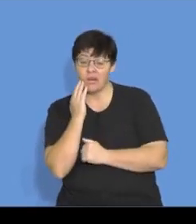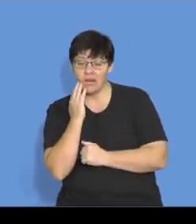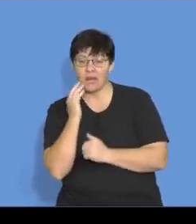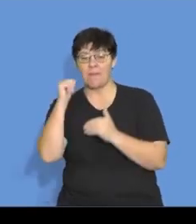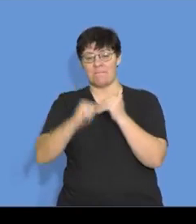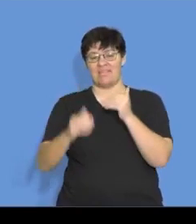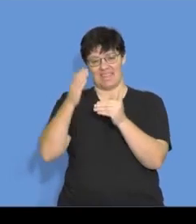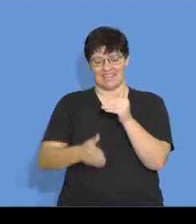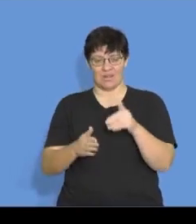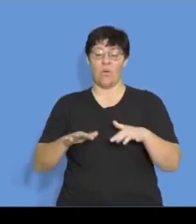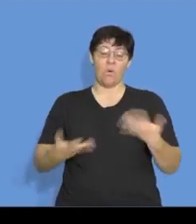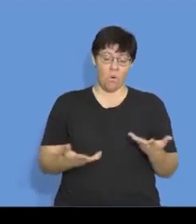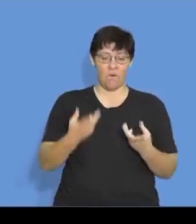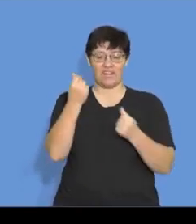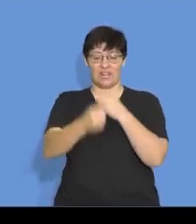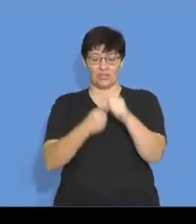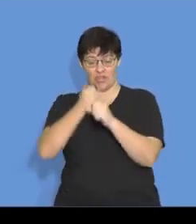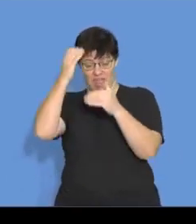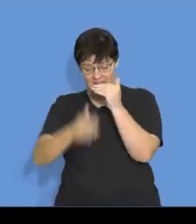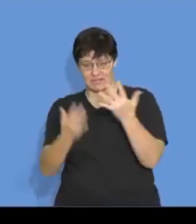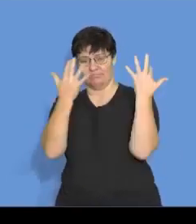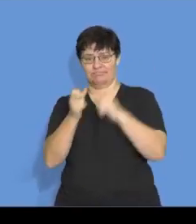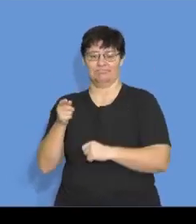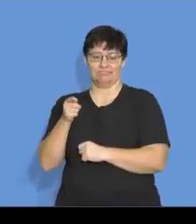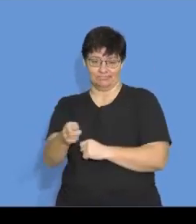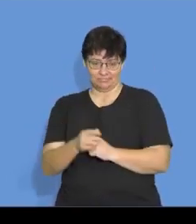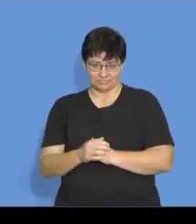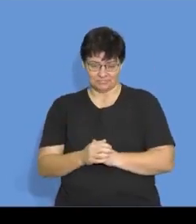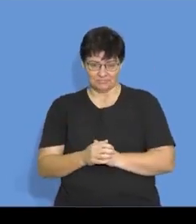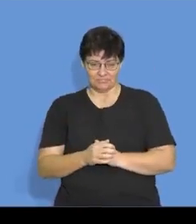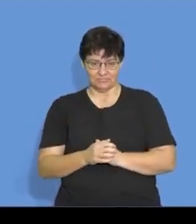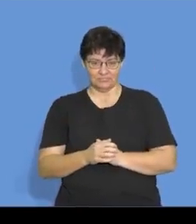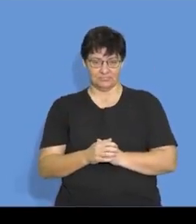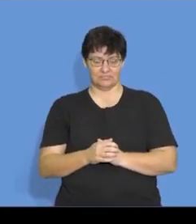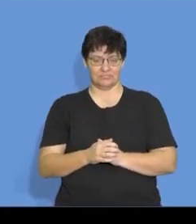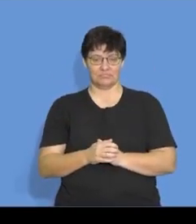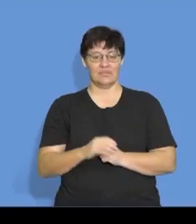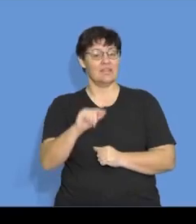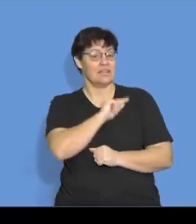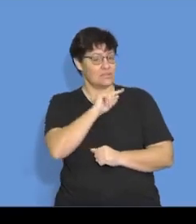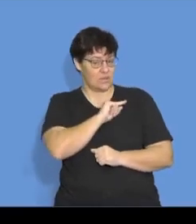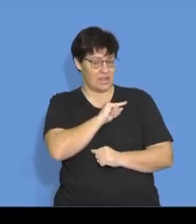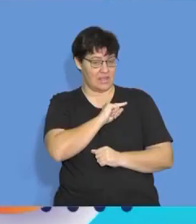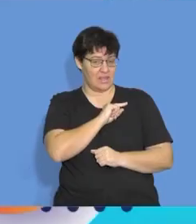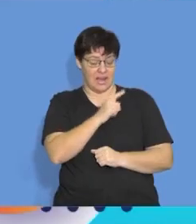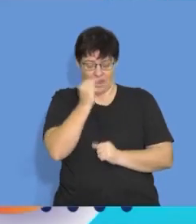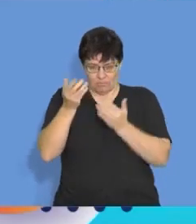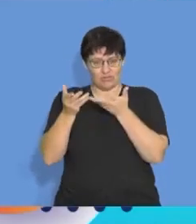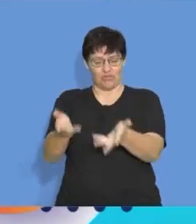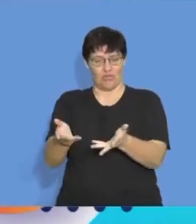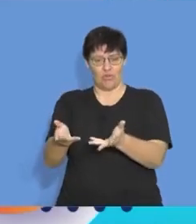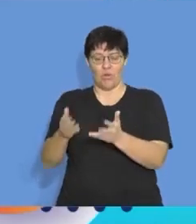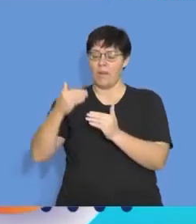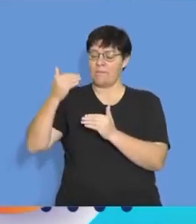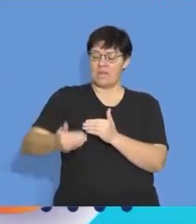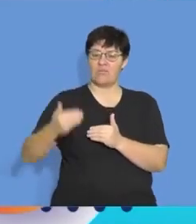or at the end of the financial year. So that is why, by virtue of its name, it's called